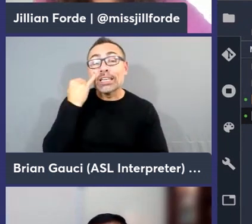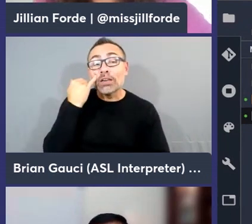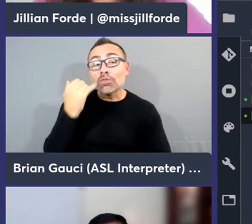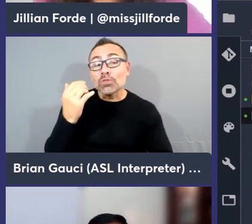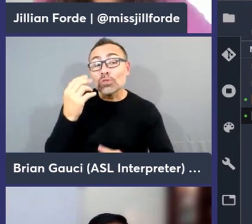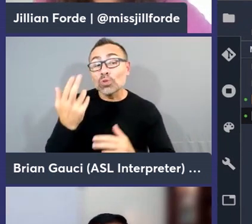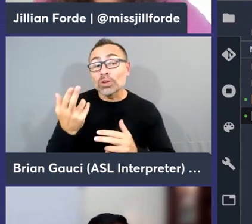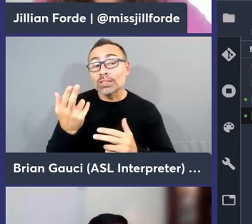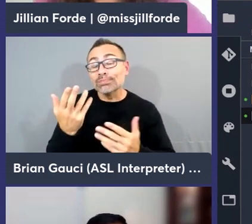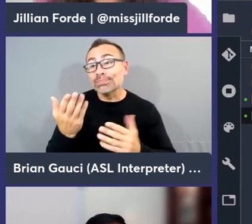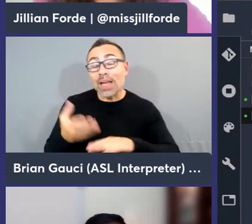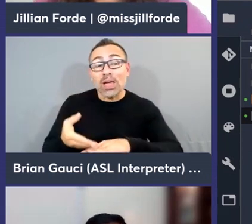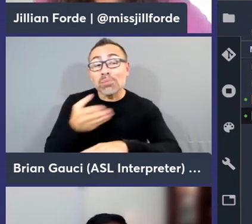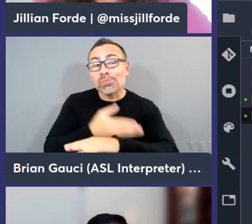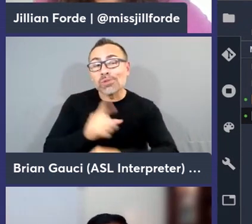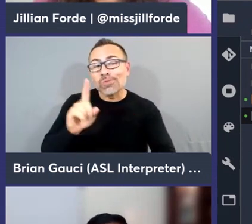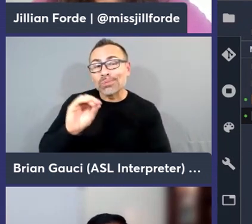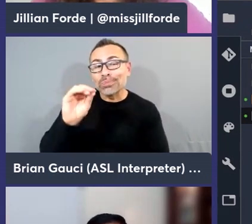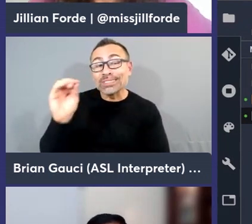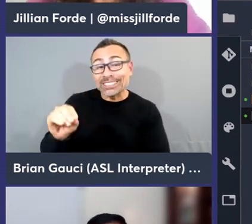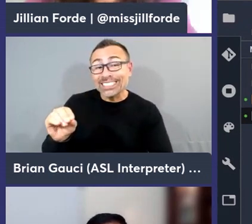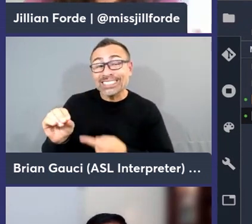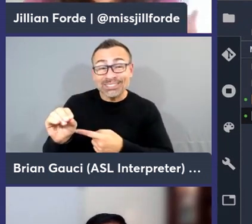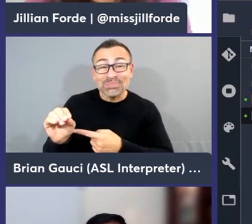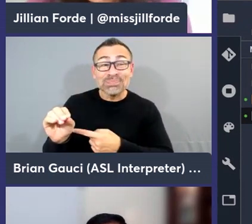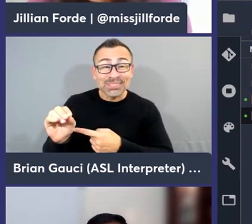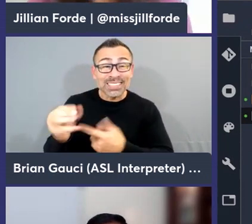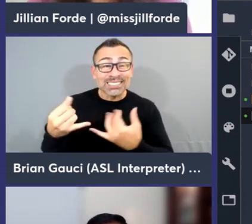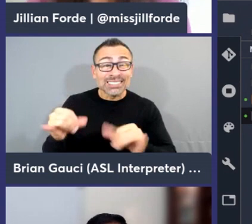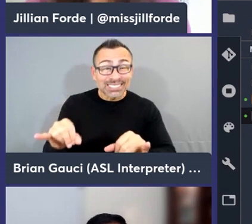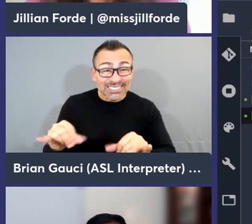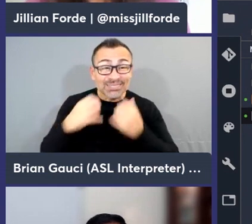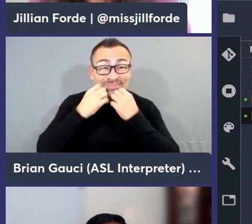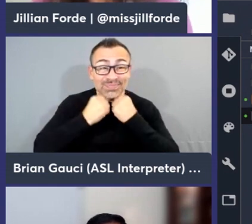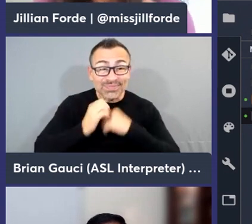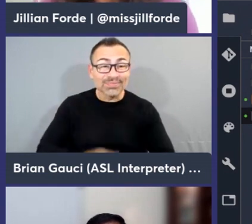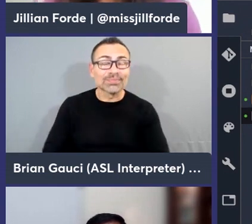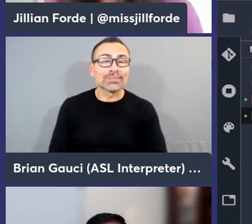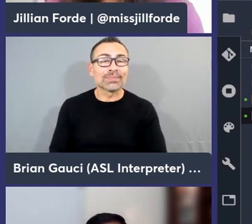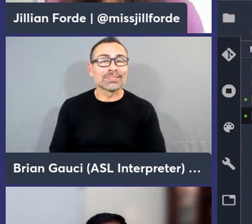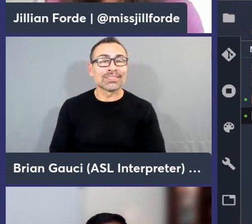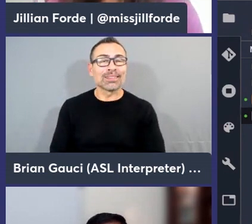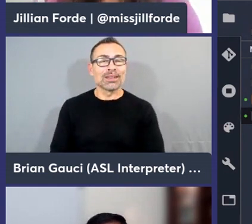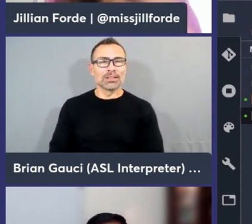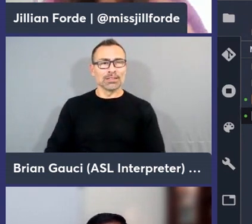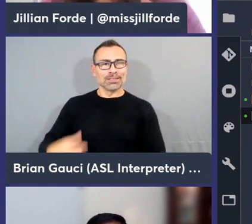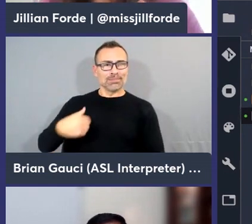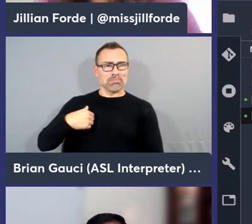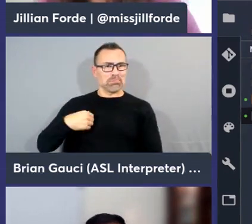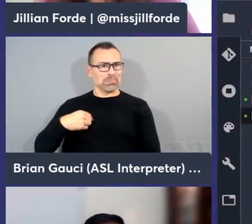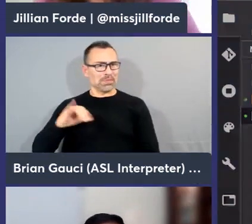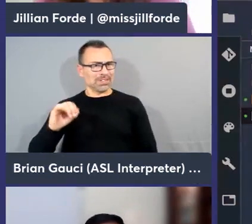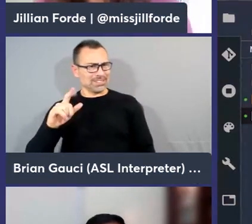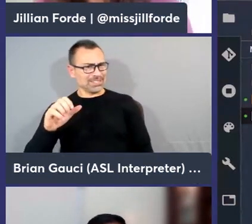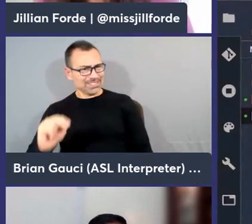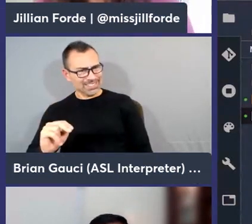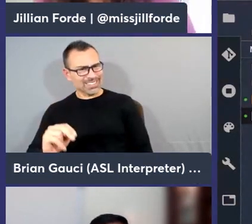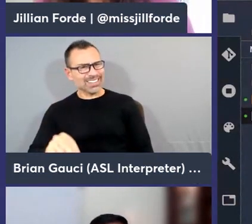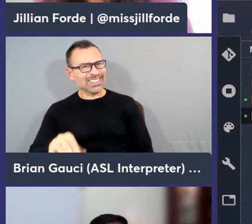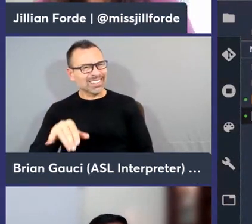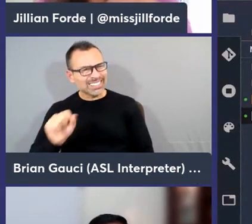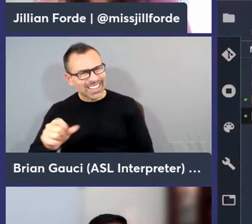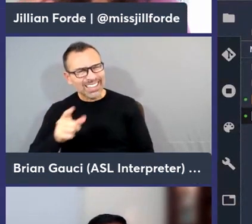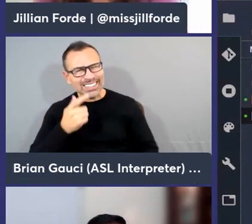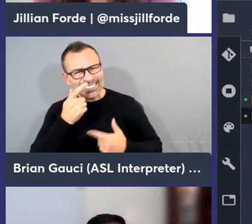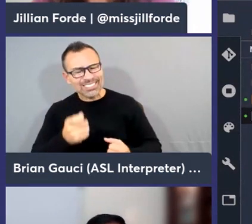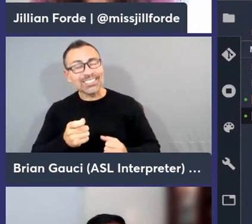lot to the business value. Yeah, you bring up a really interesting point, that there are practitioners who want to